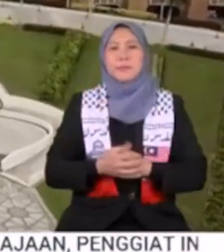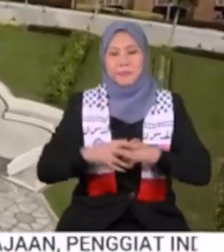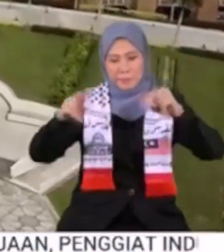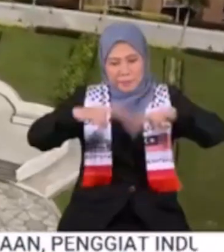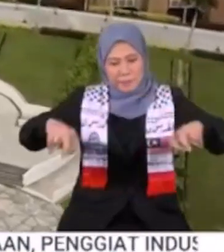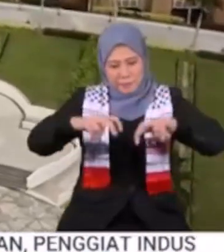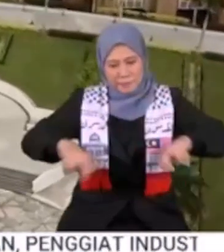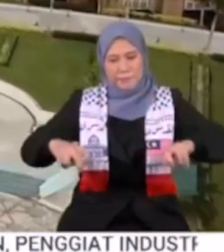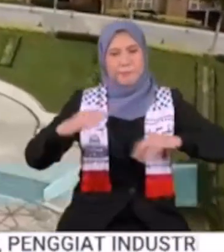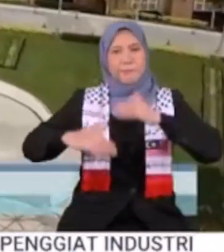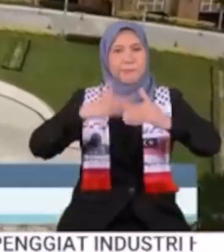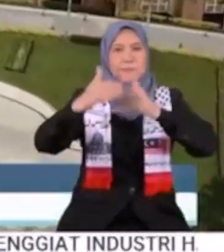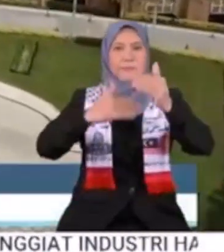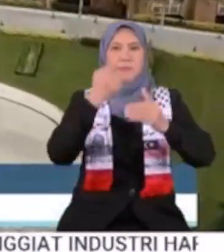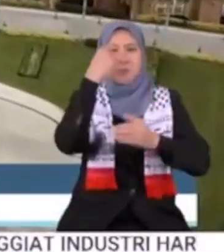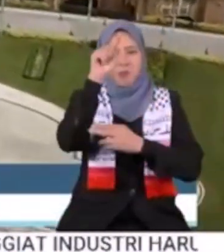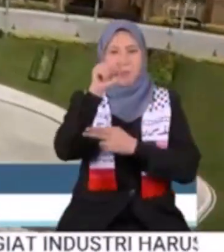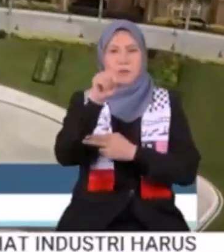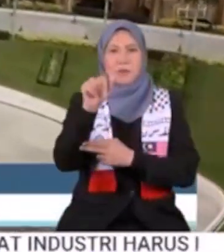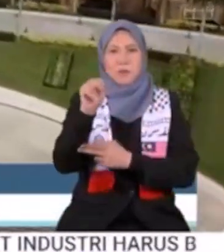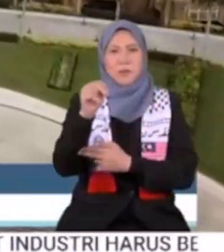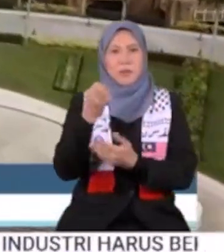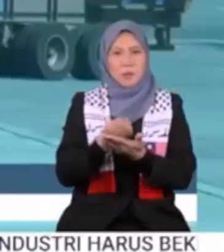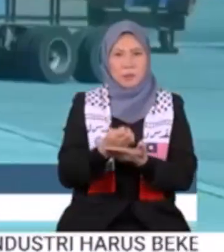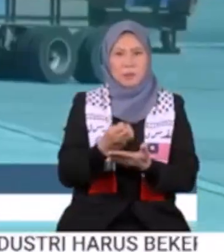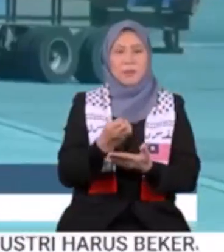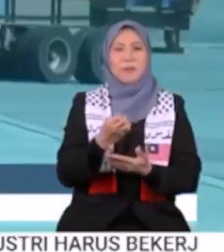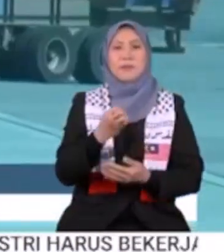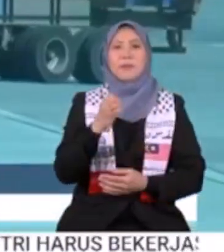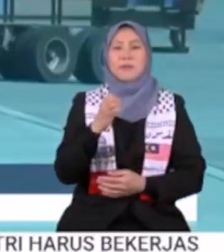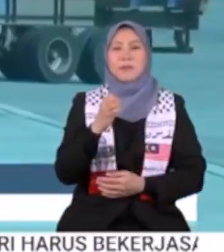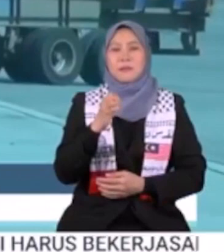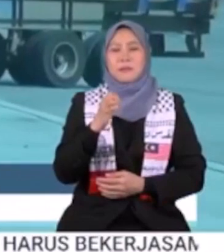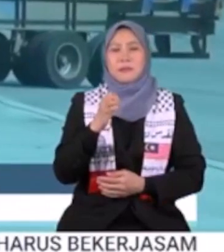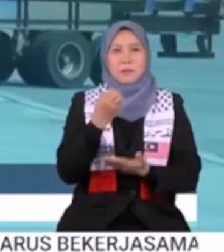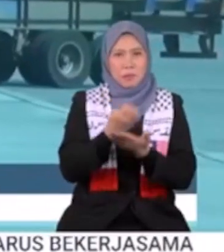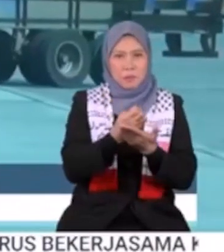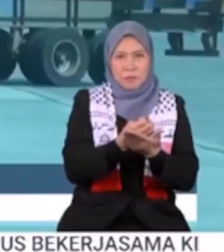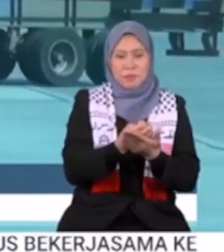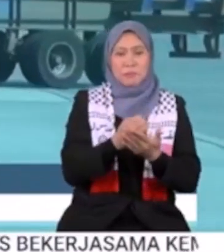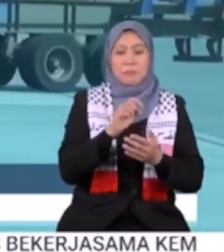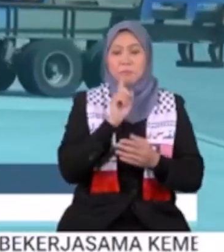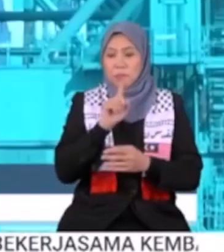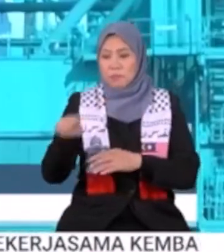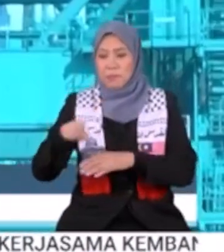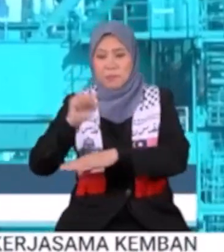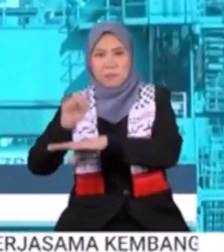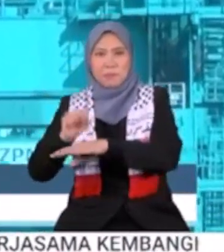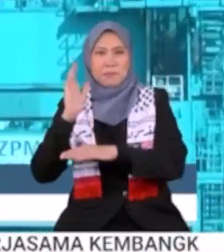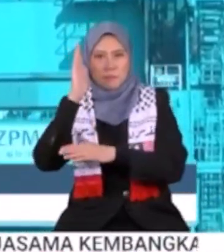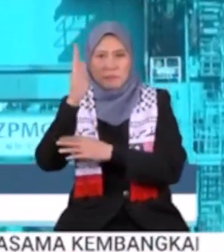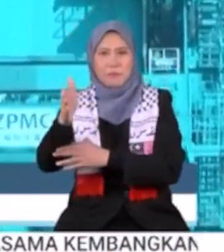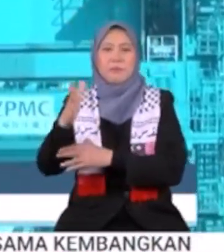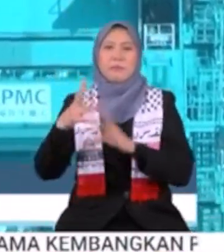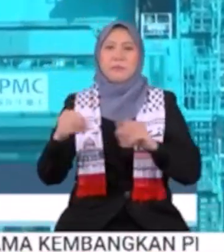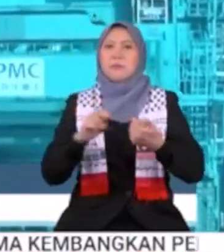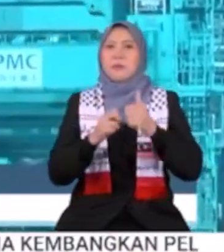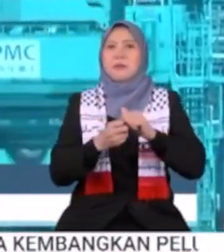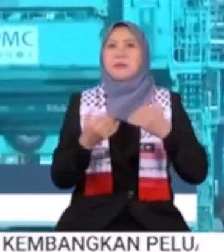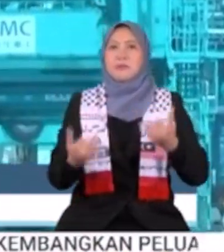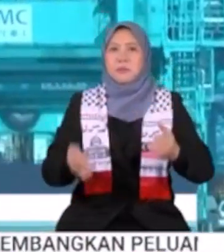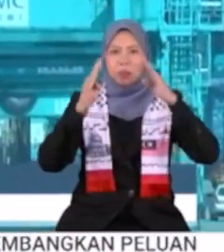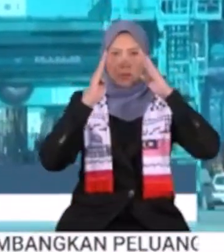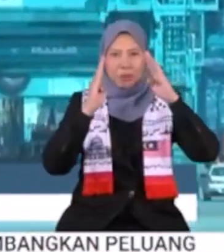Kajian Daya Maju bagi Pengukuhan Ekosistem Zon Ekonomi Khas SEZ Johor-Singapura akan dijalankan. Ia bagi mengetahui perkara yang harus